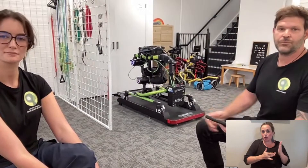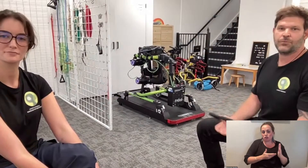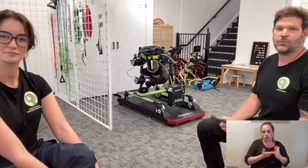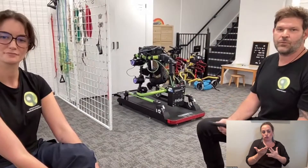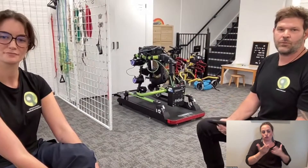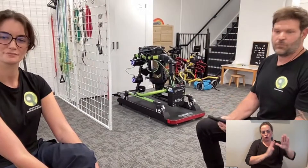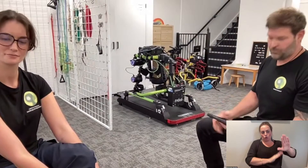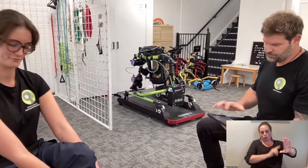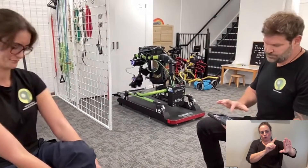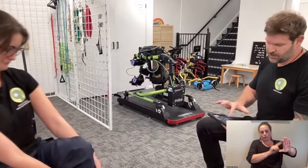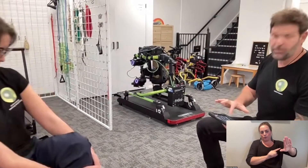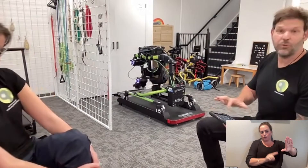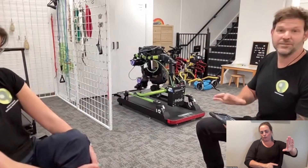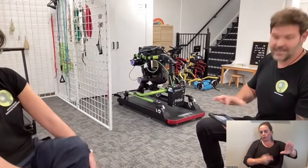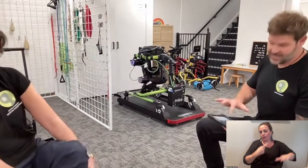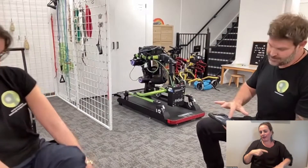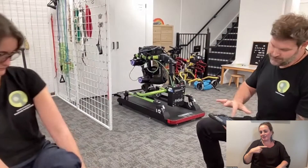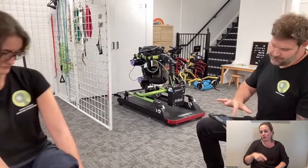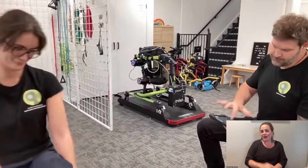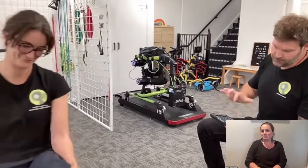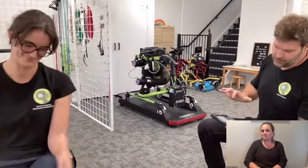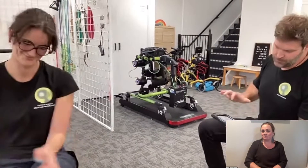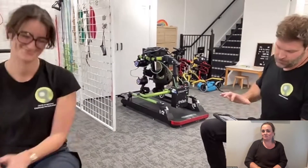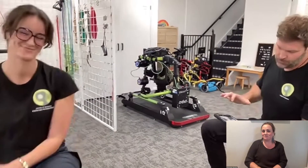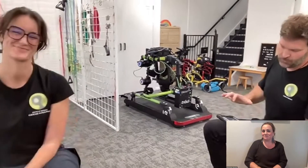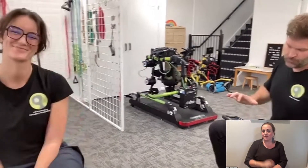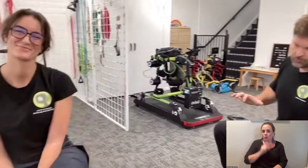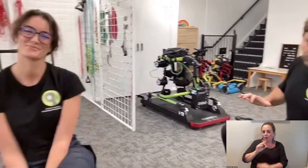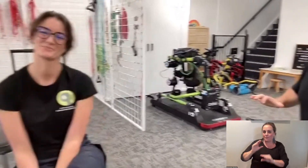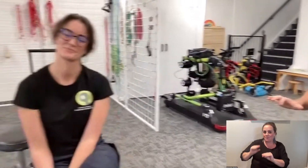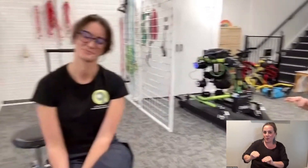Yeah. I'll pause that now.